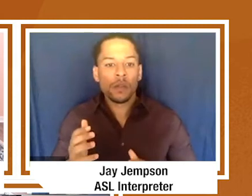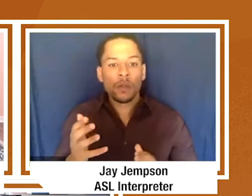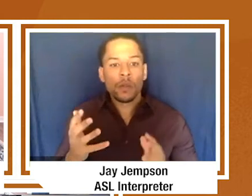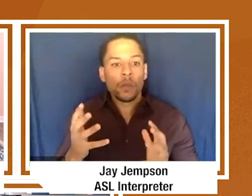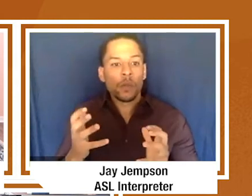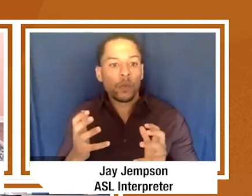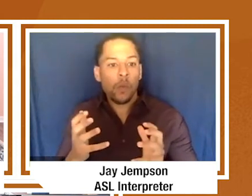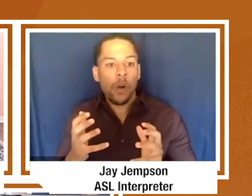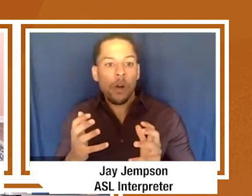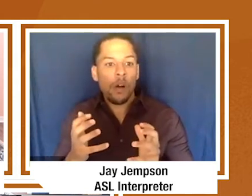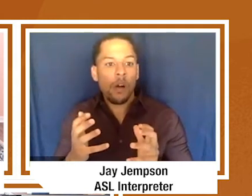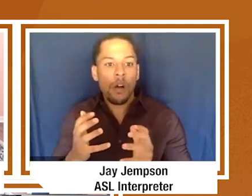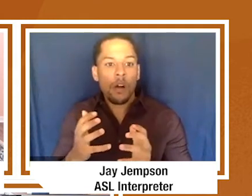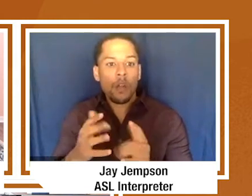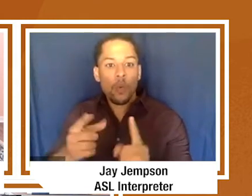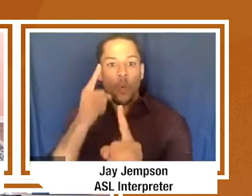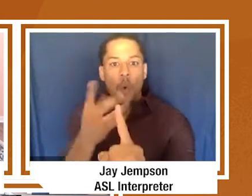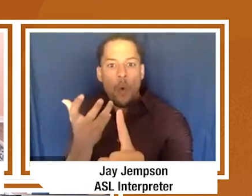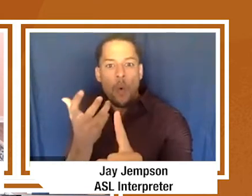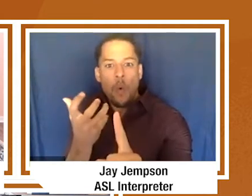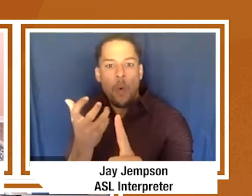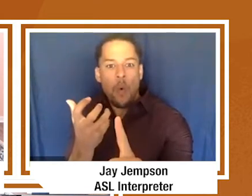a return to what used to be in